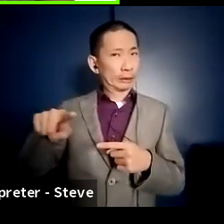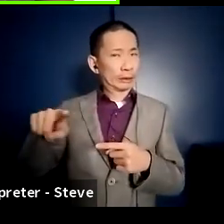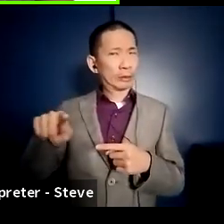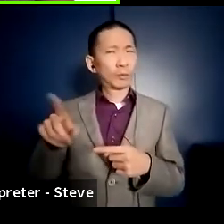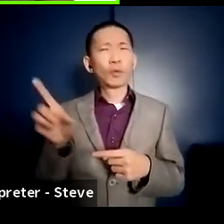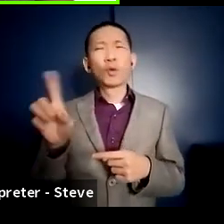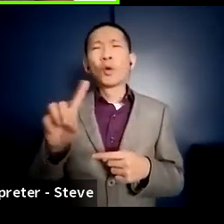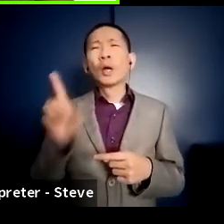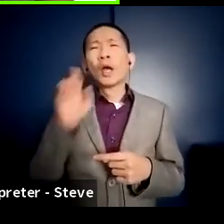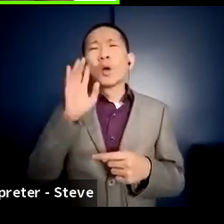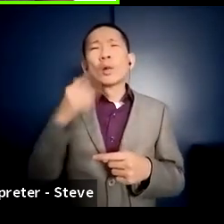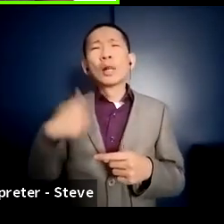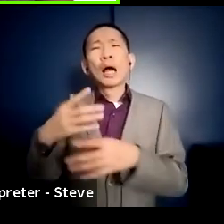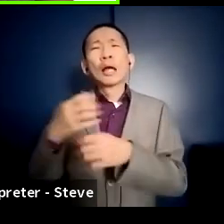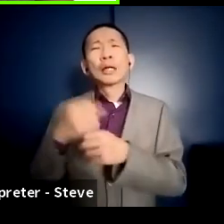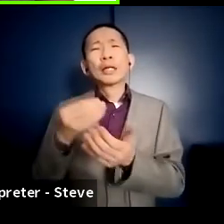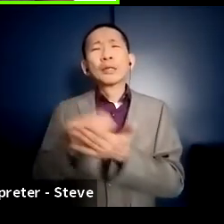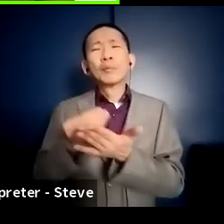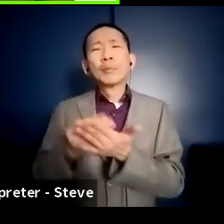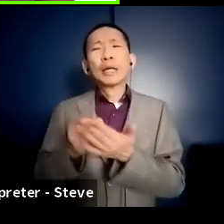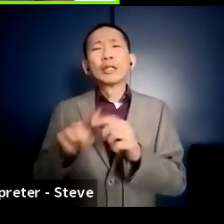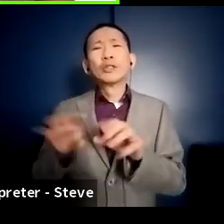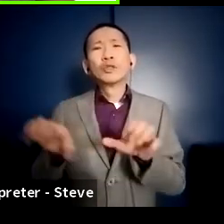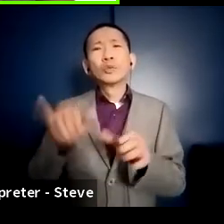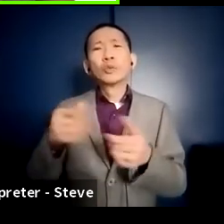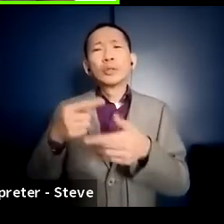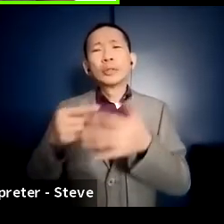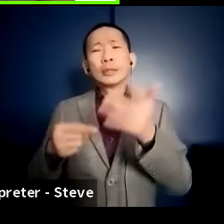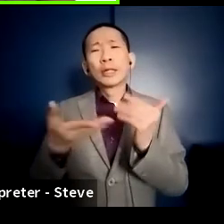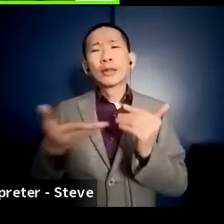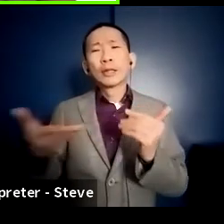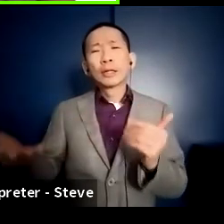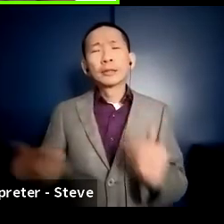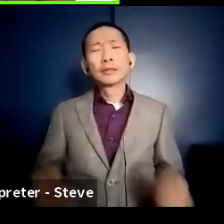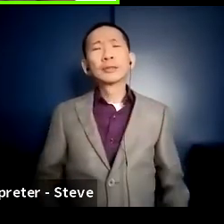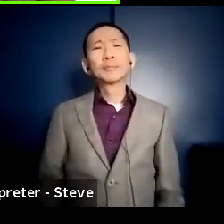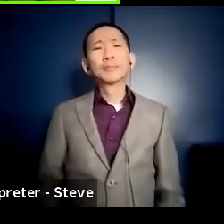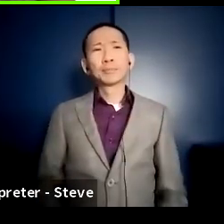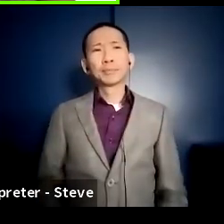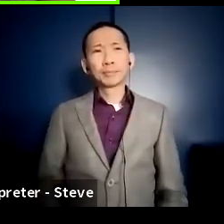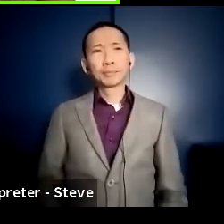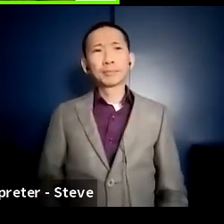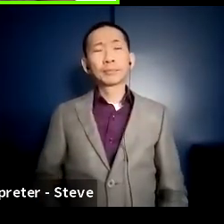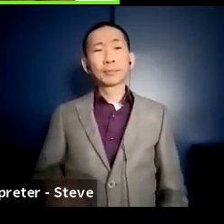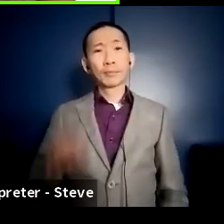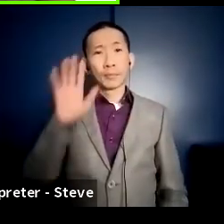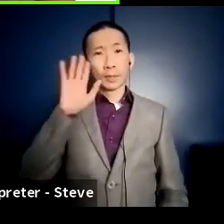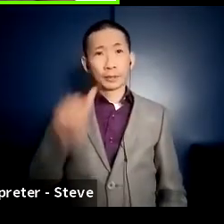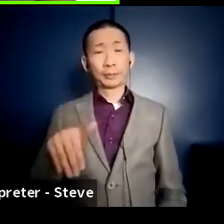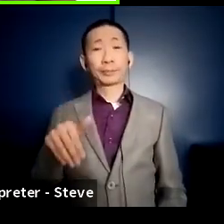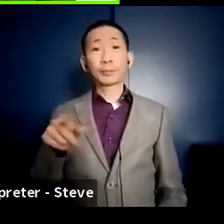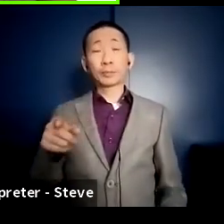do I get the money to do the things? And, you know, there are